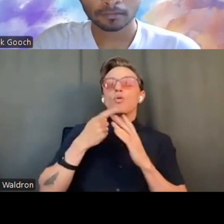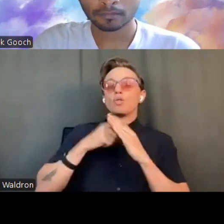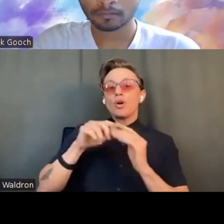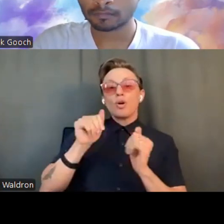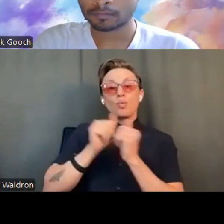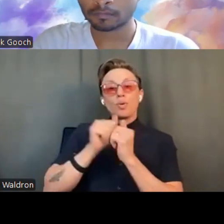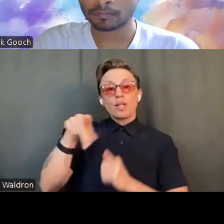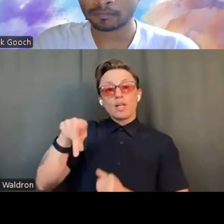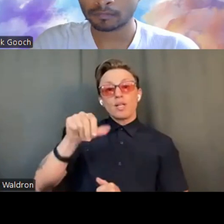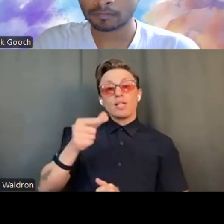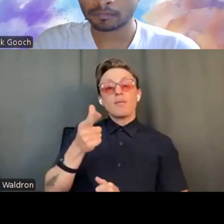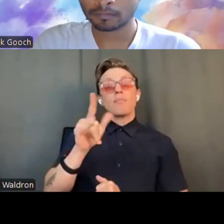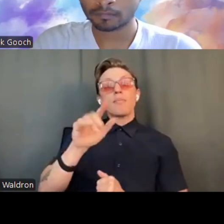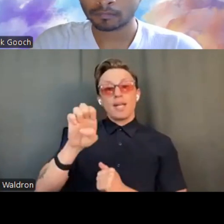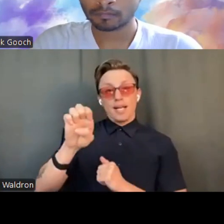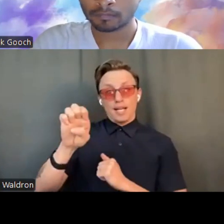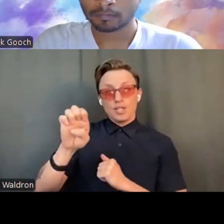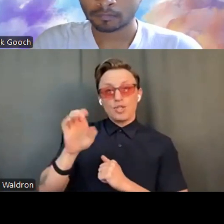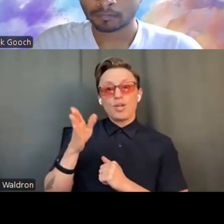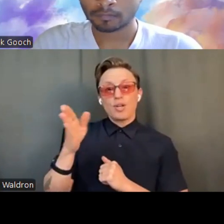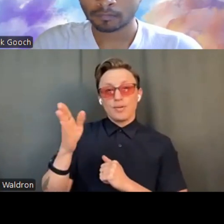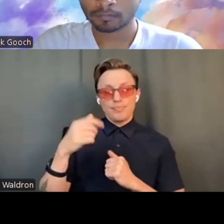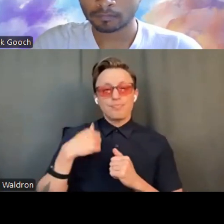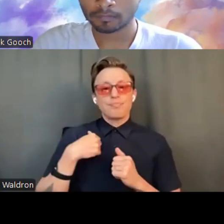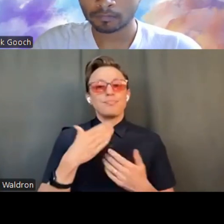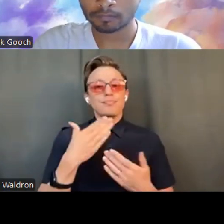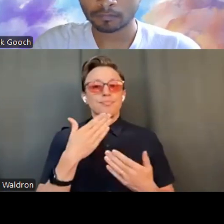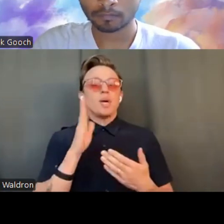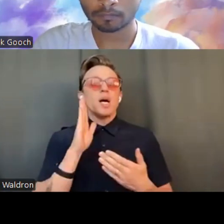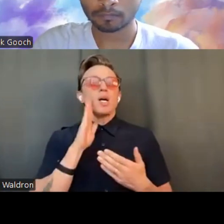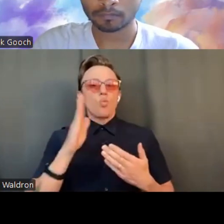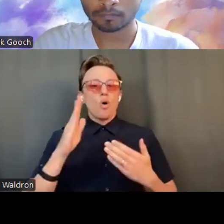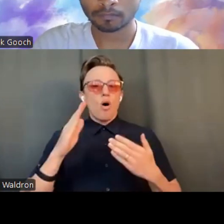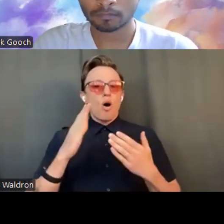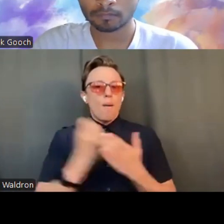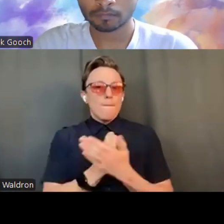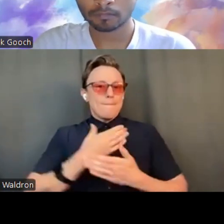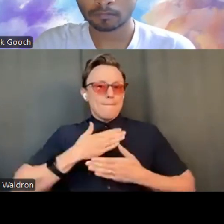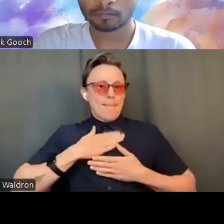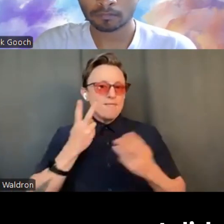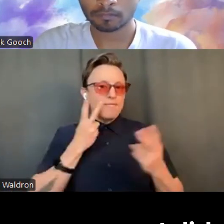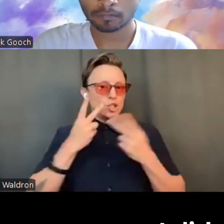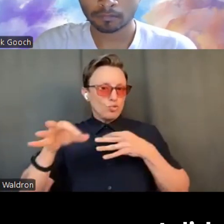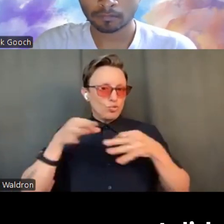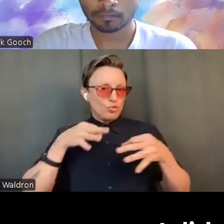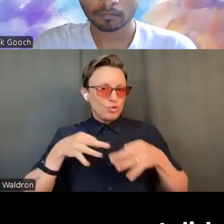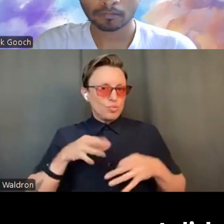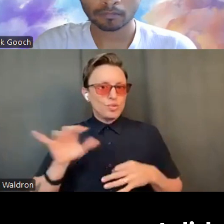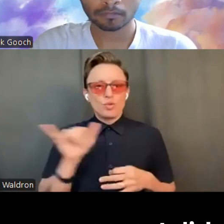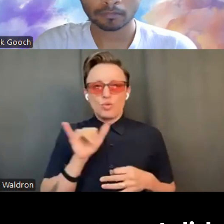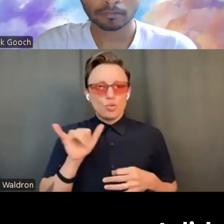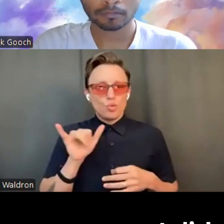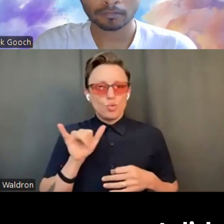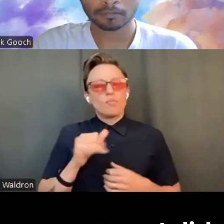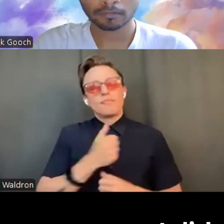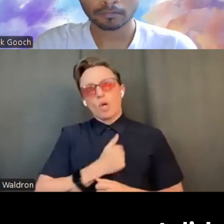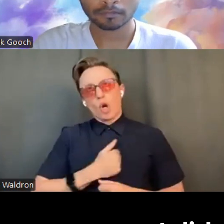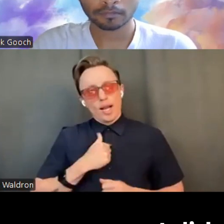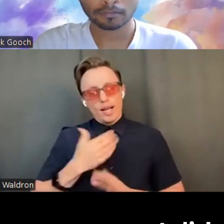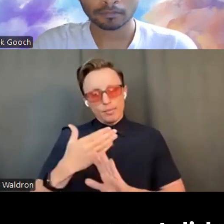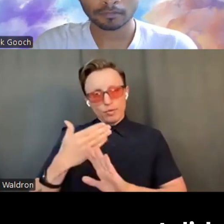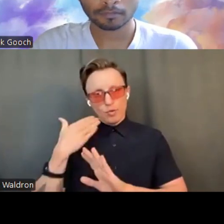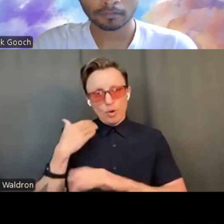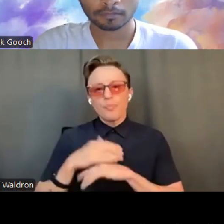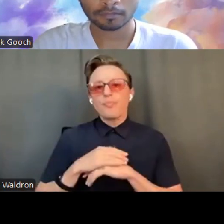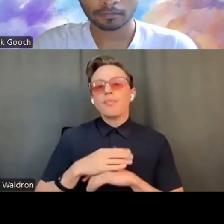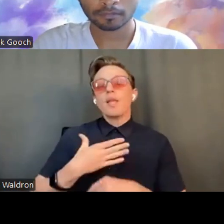Thank you. I'll do my visual description. Sorry, I didn't do that before.